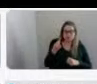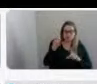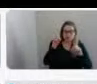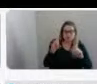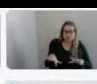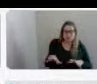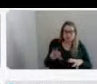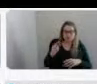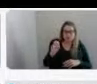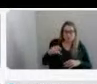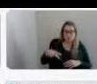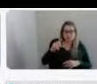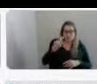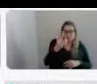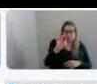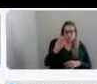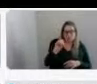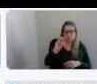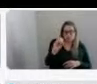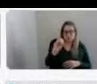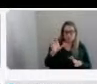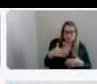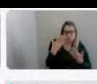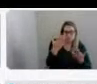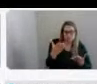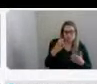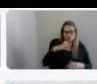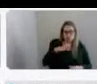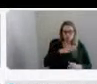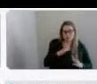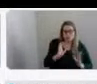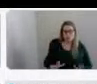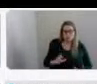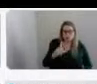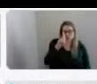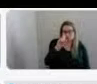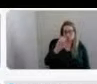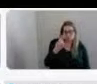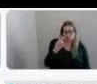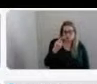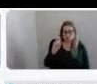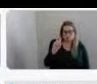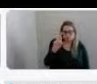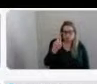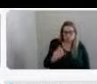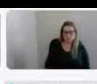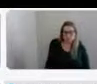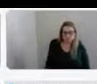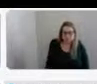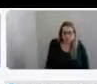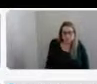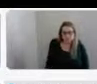9.0 as proposed by commissioner lerner thank you for your time